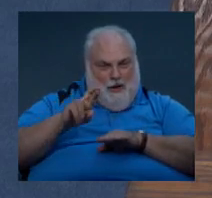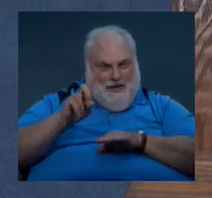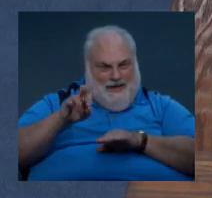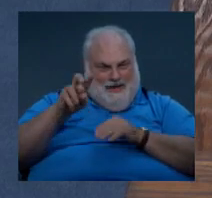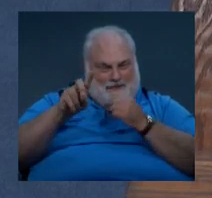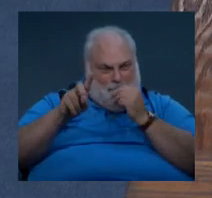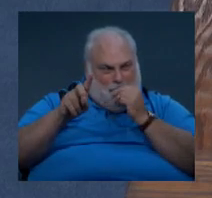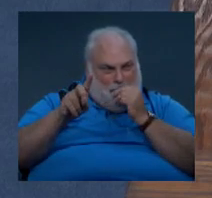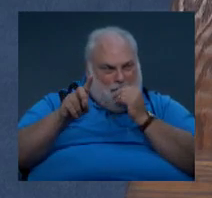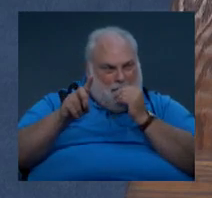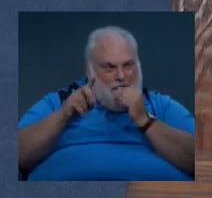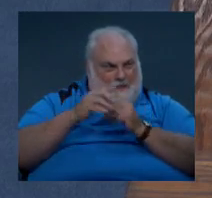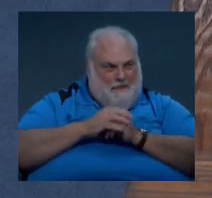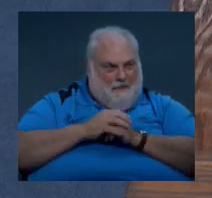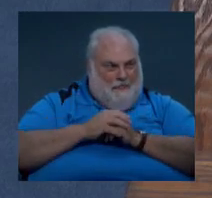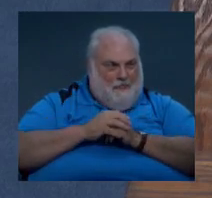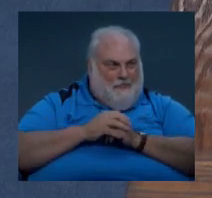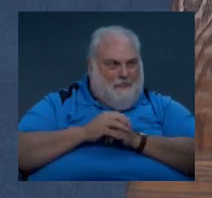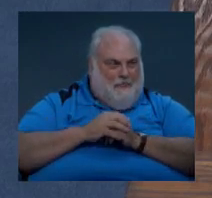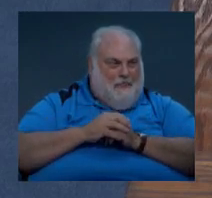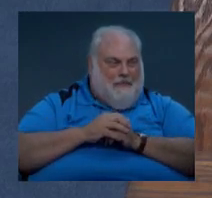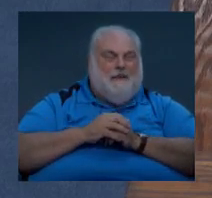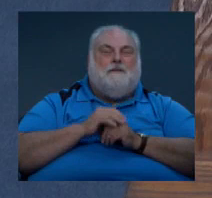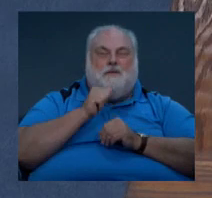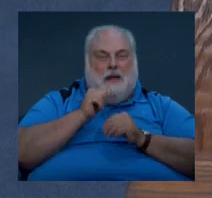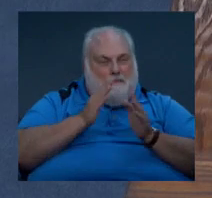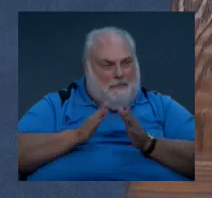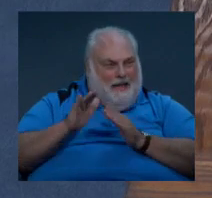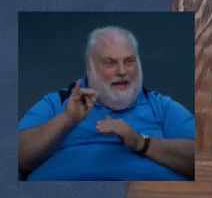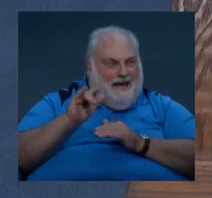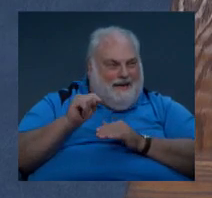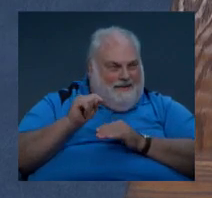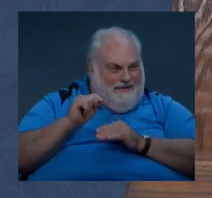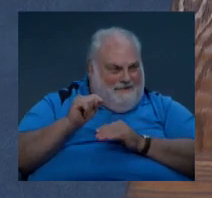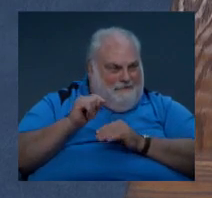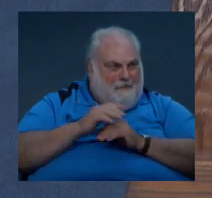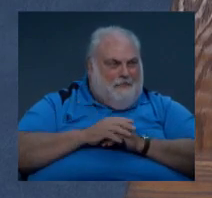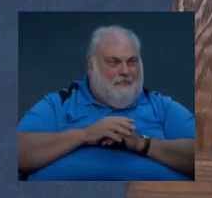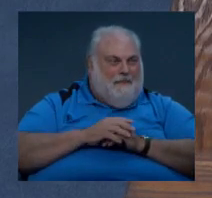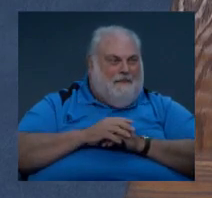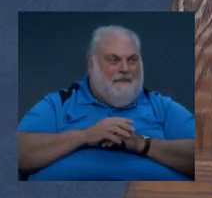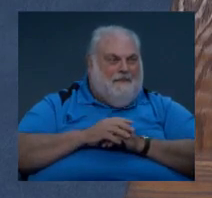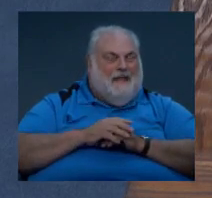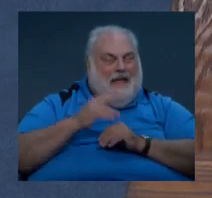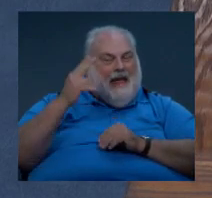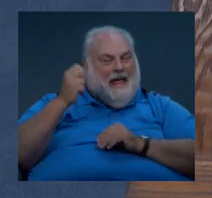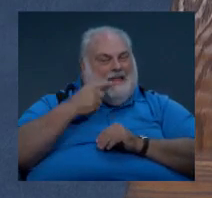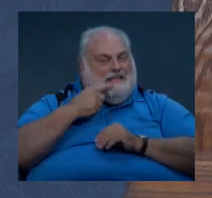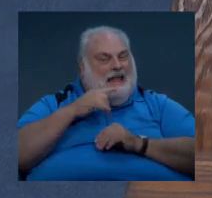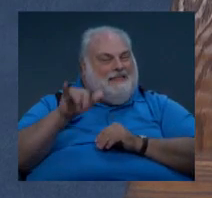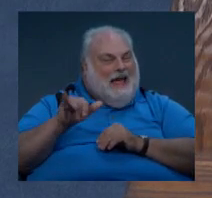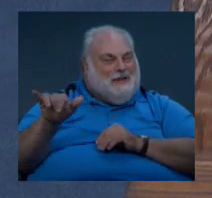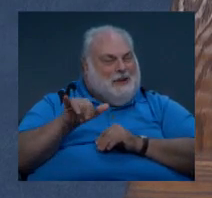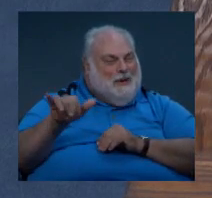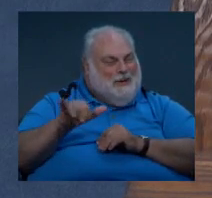Well, I can assure you it was not intentional. Okay, that's all right. That's what he said, too.